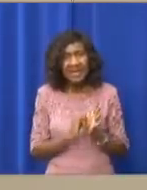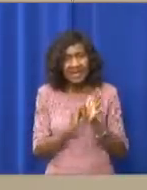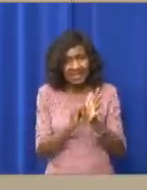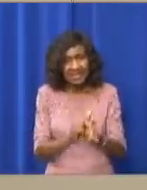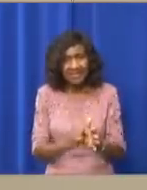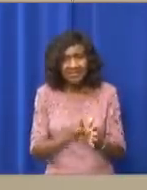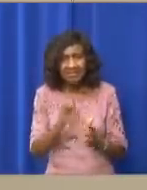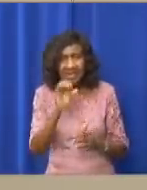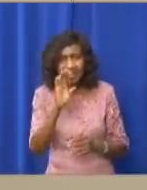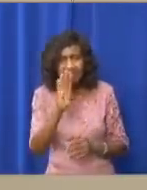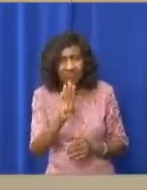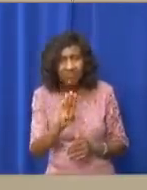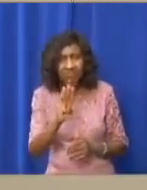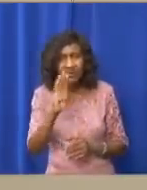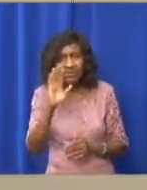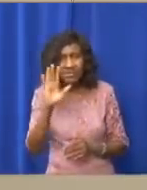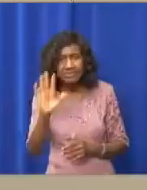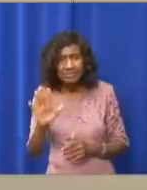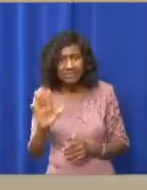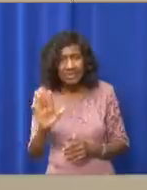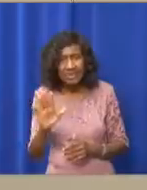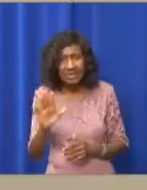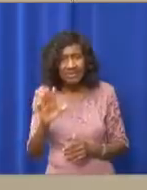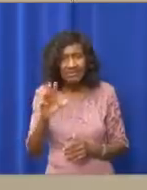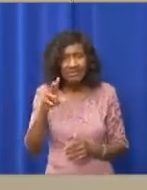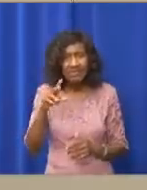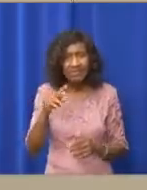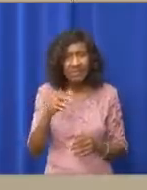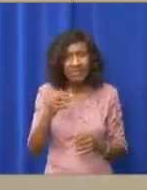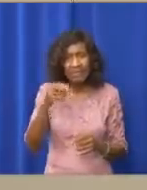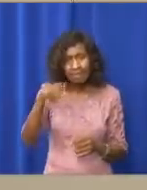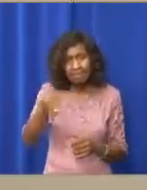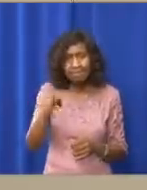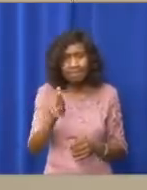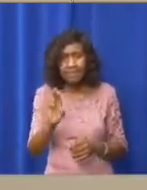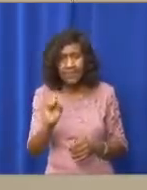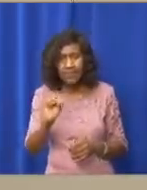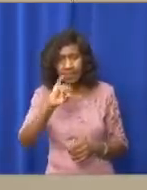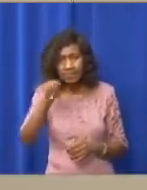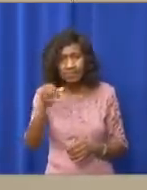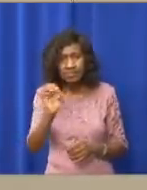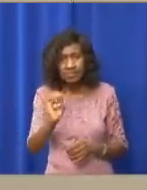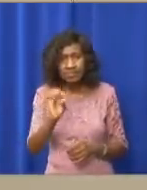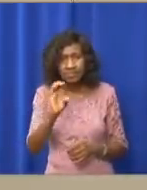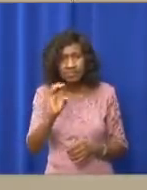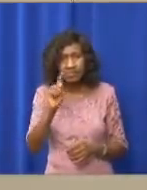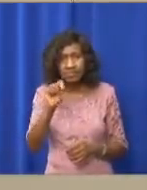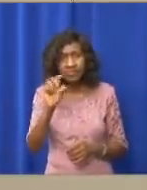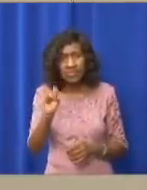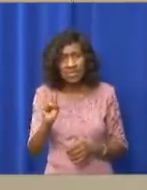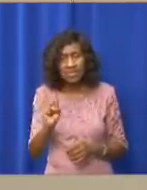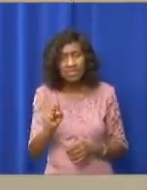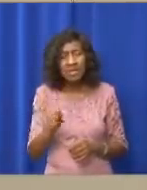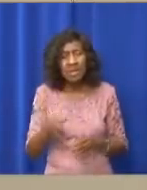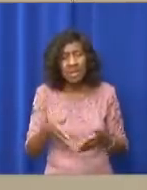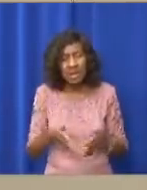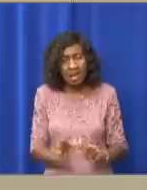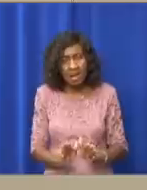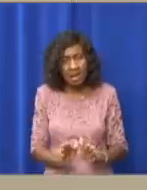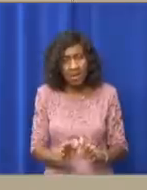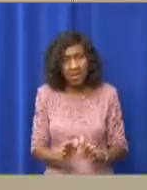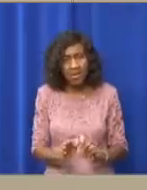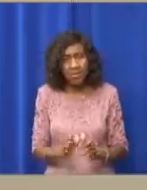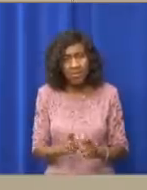45 of those projects which will be allowed to proceed early next